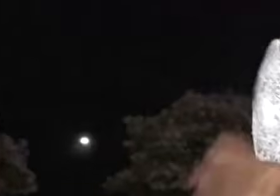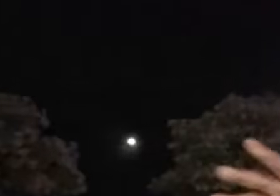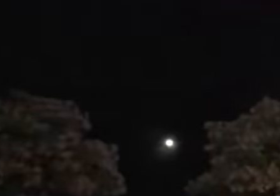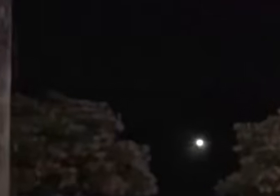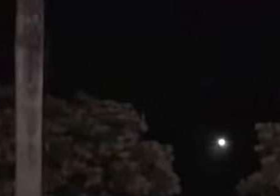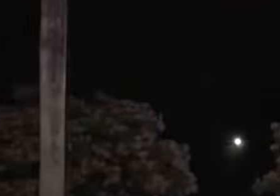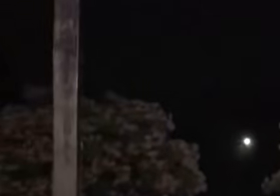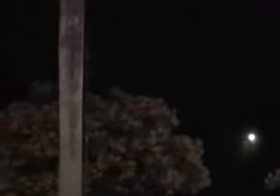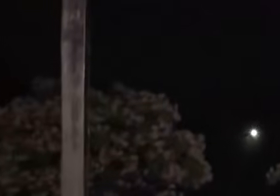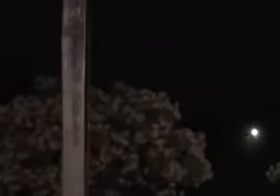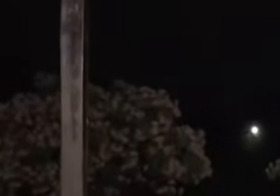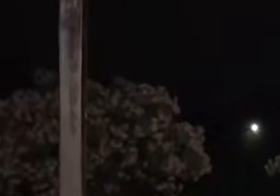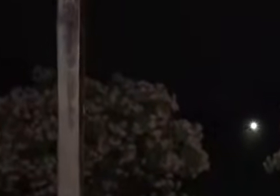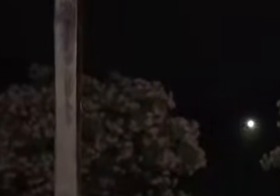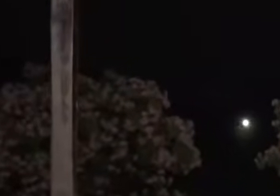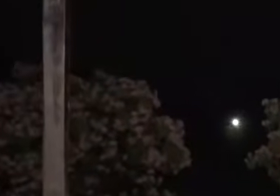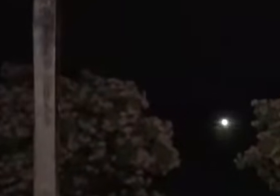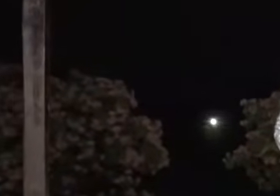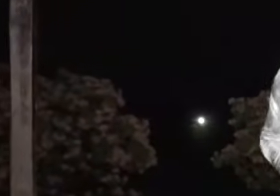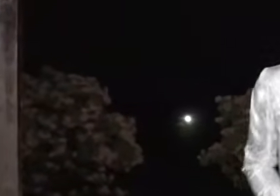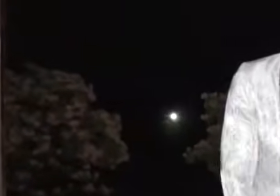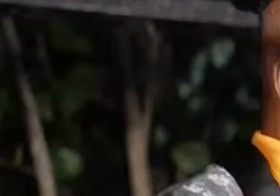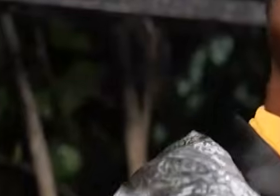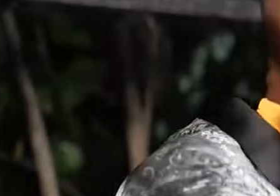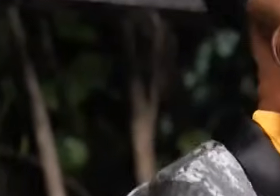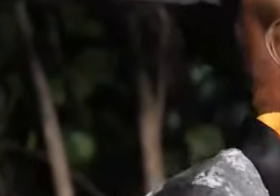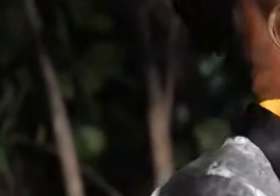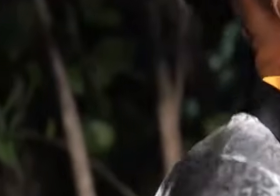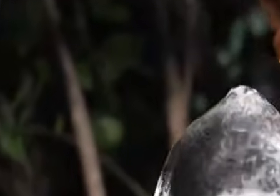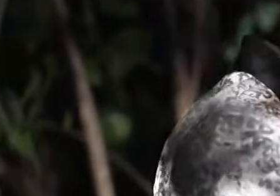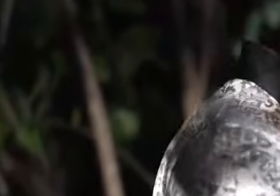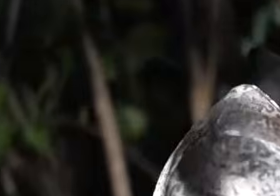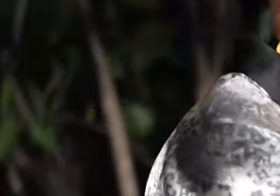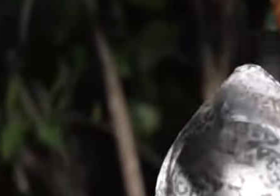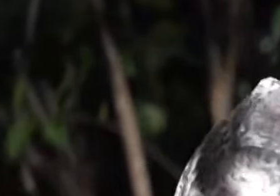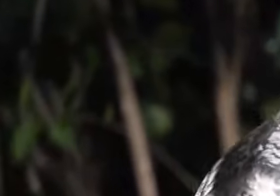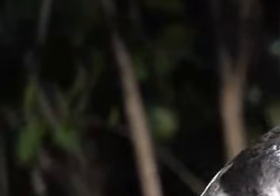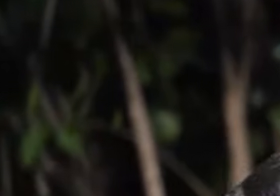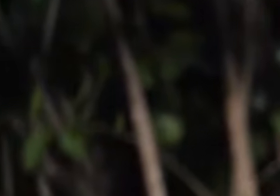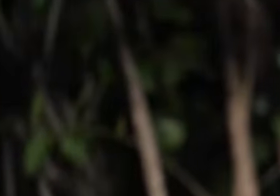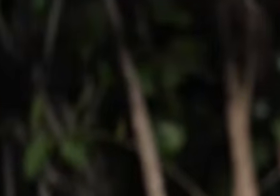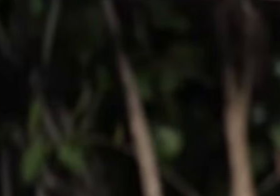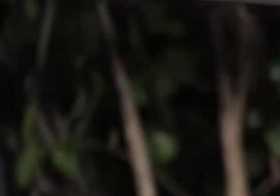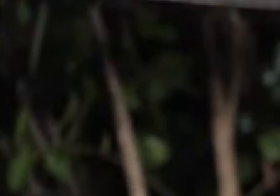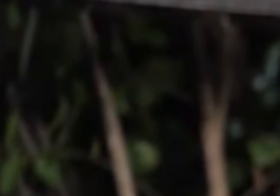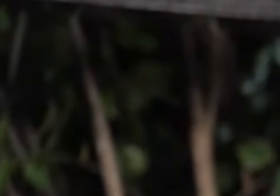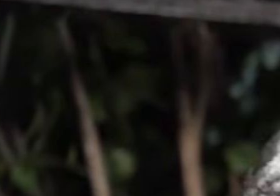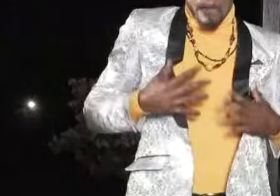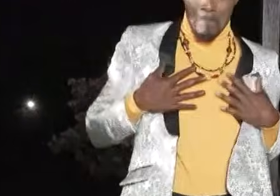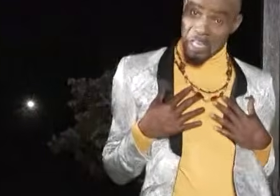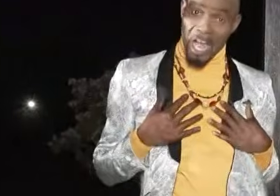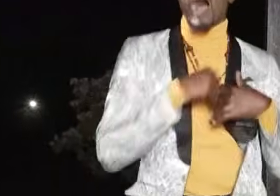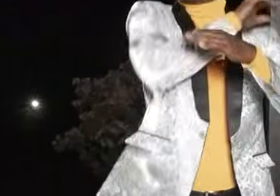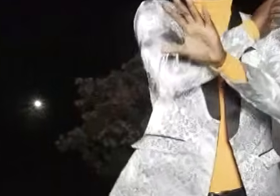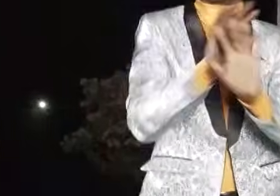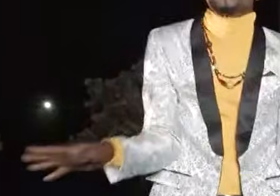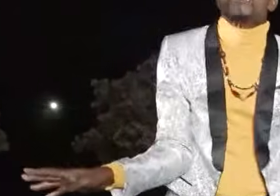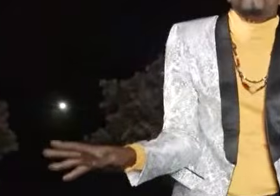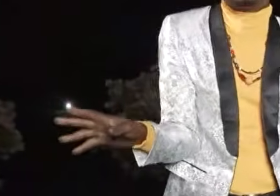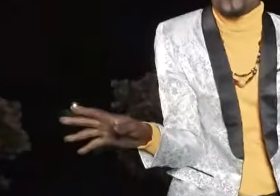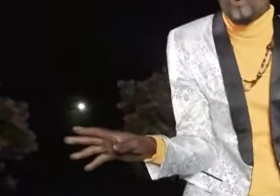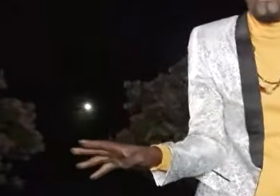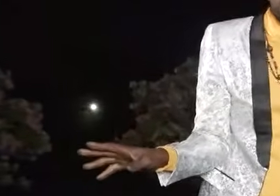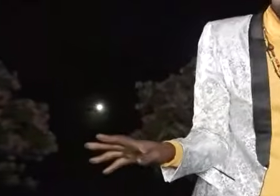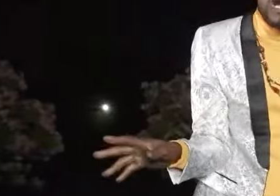No one ever want you until I have you. No one ever see you until I saw you. Me nah